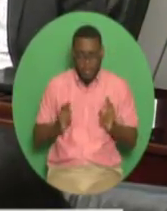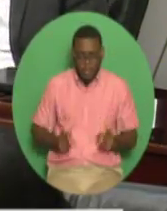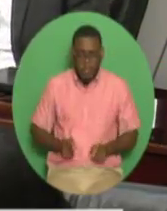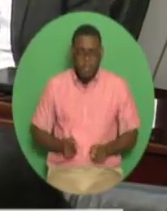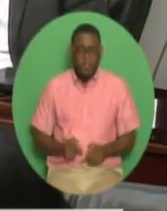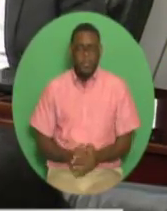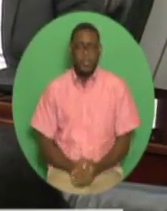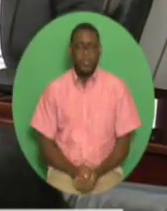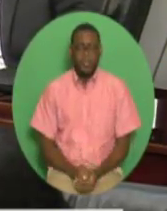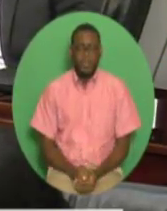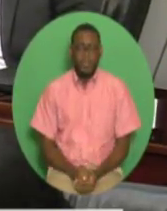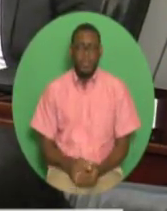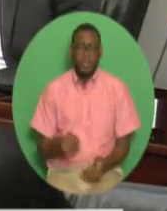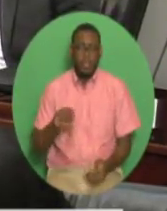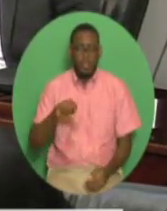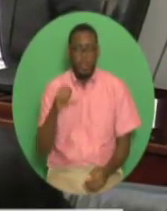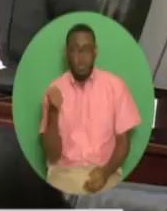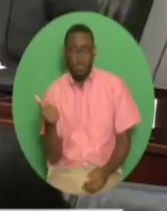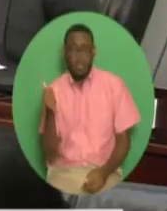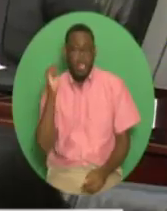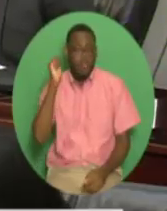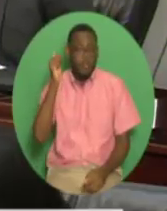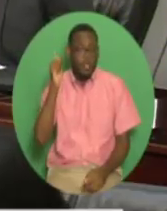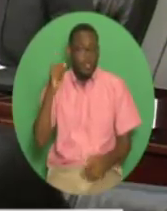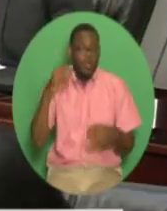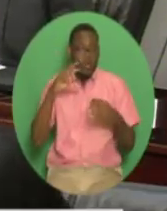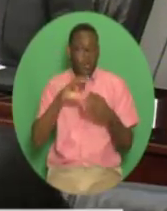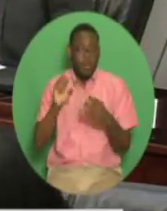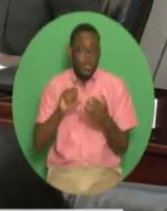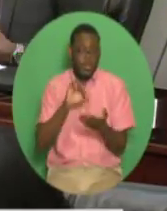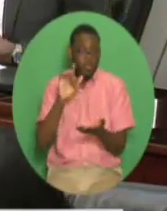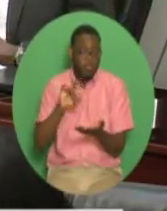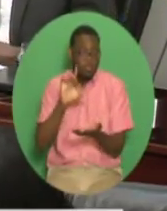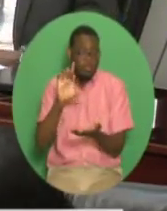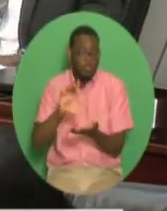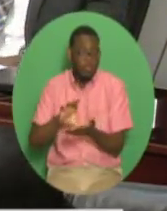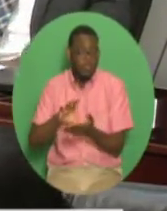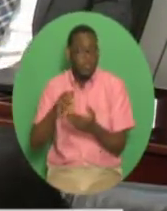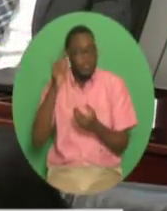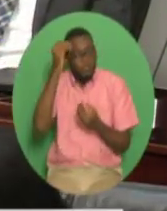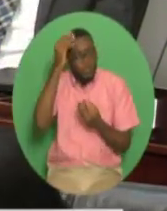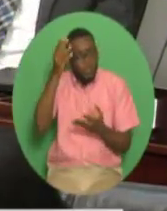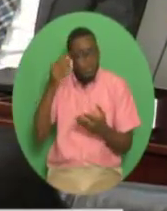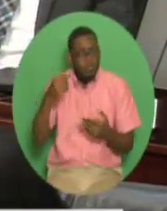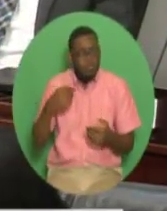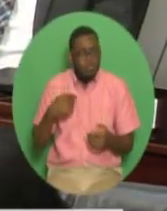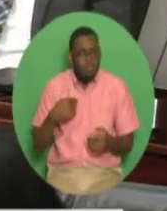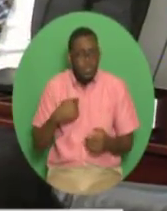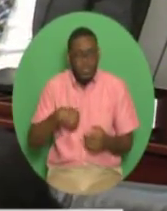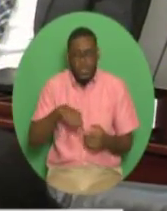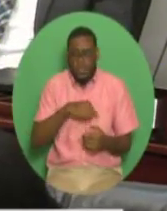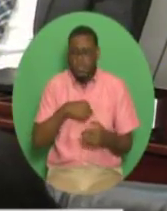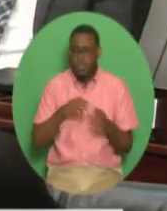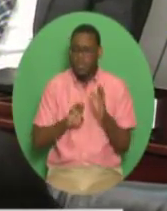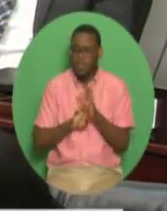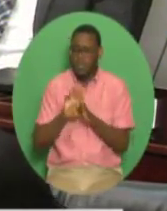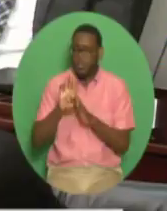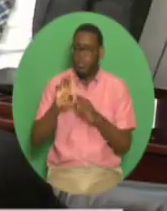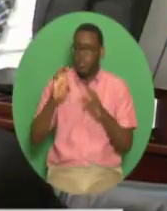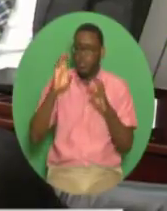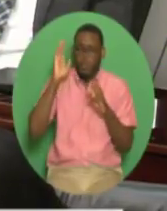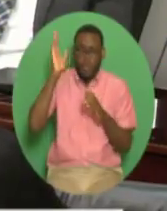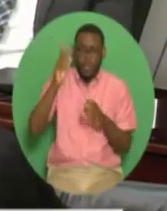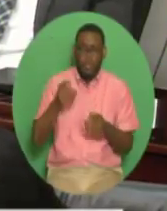The Arima Community Center have been given the assurance by the Minister of Community Development that the sod will be turned for